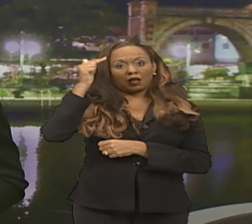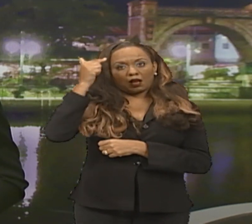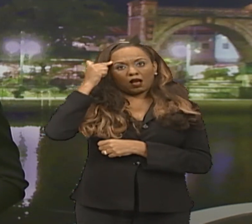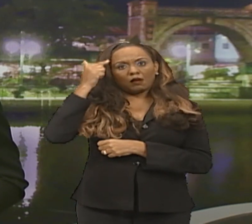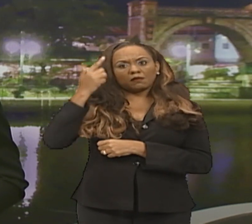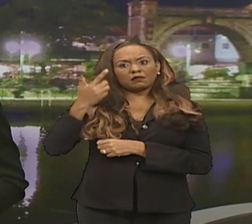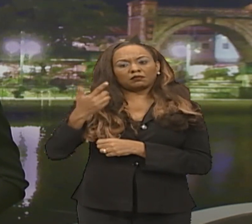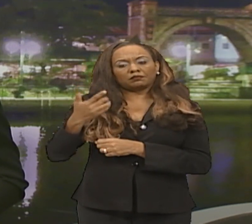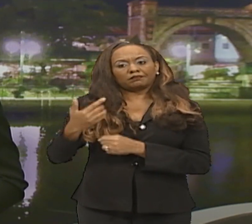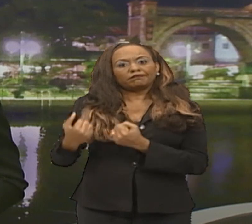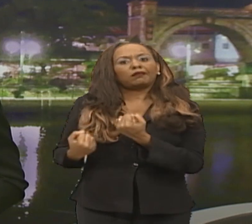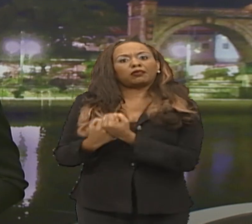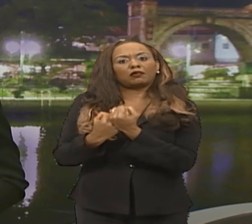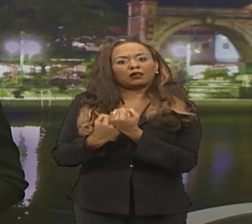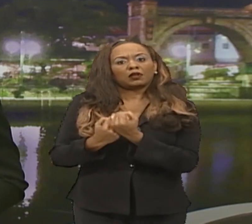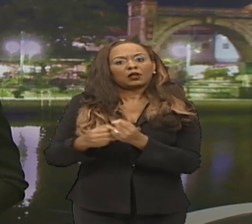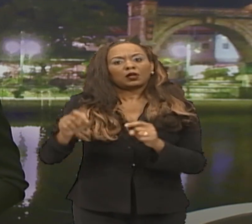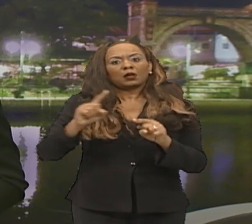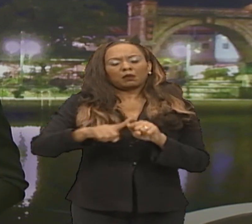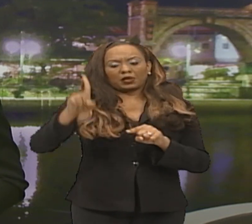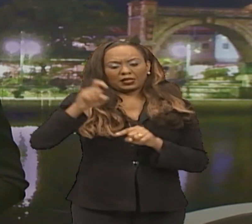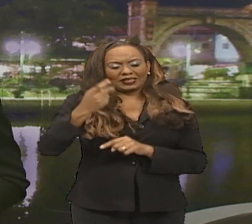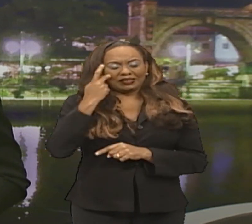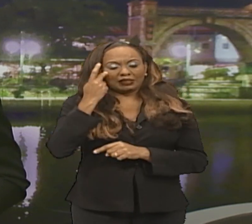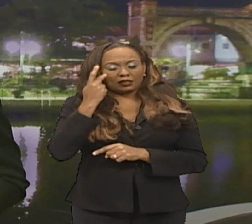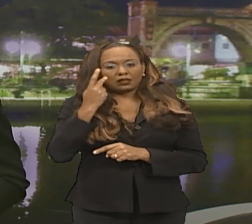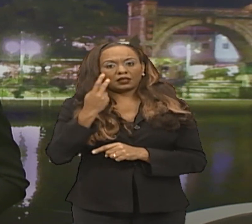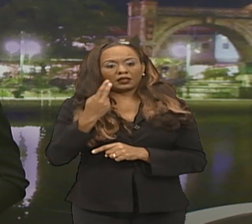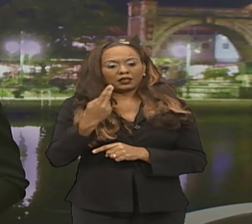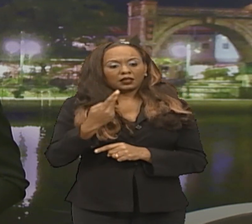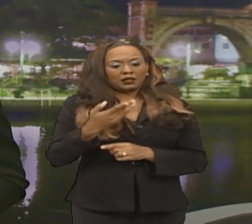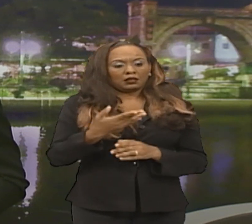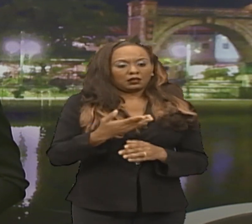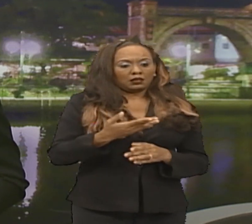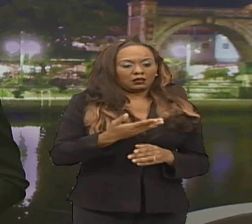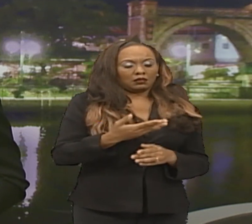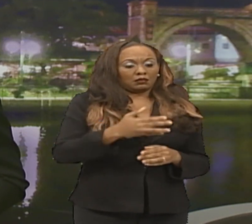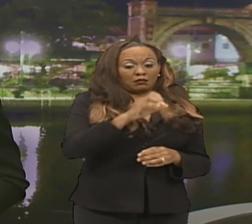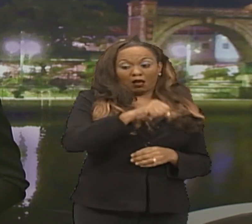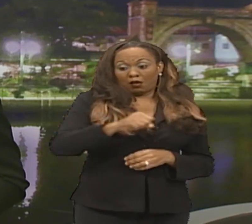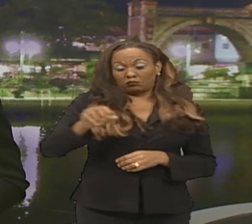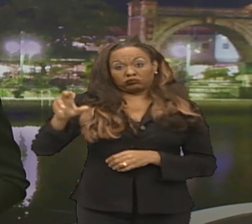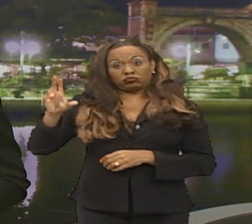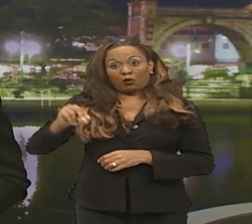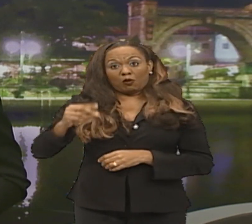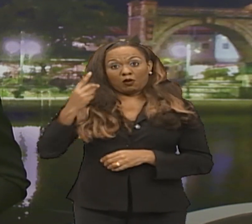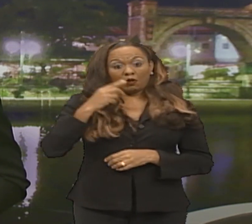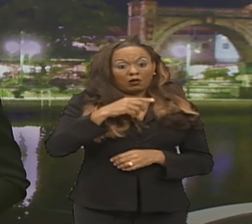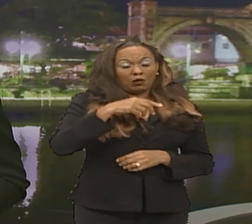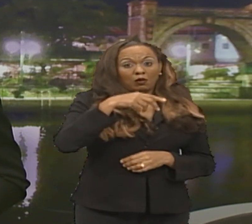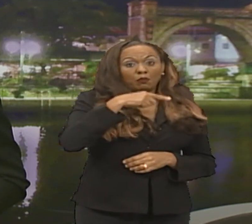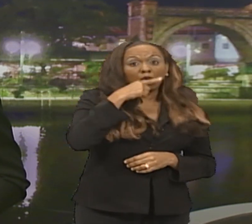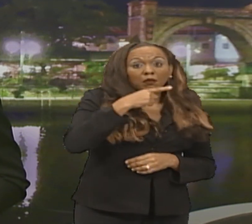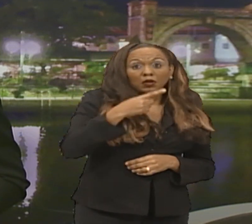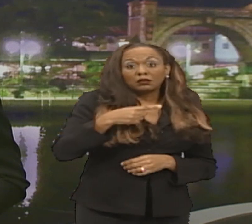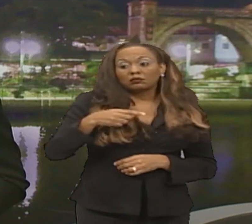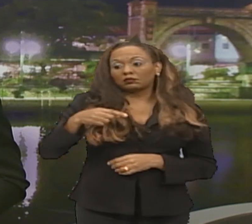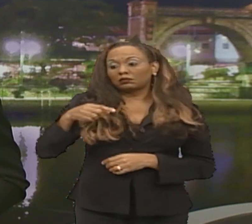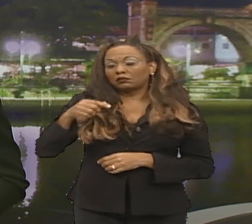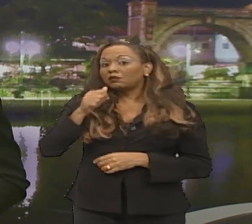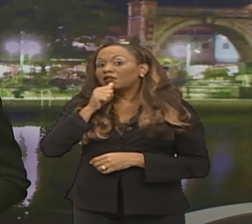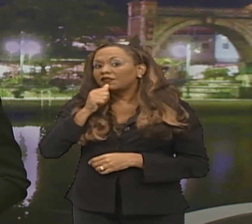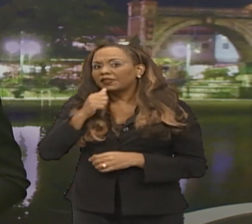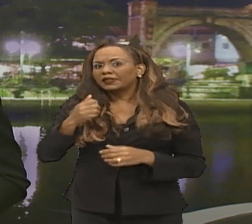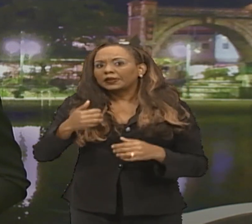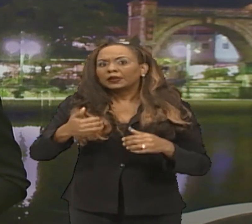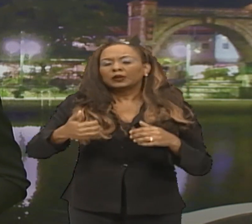the possibility of greater efficiency through privatization versus the need to protect the country's most vulnerable. He was speaking during the bank's latest